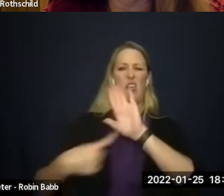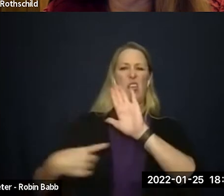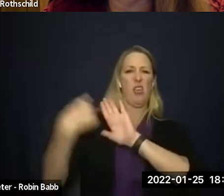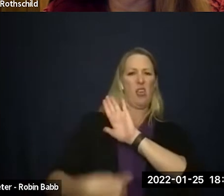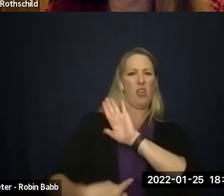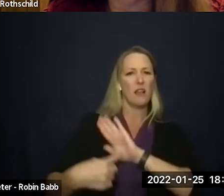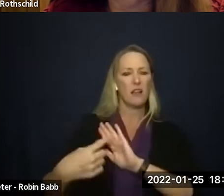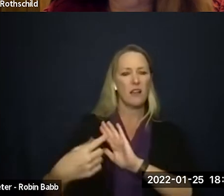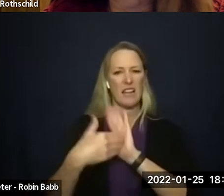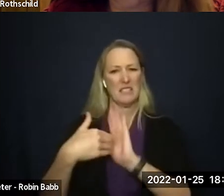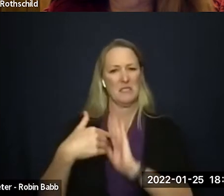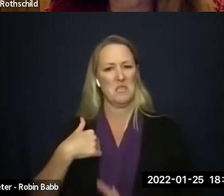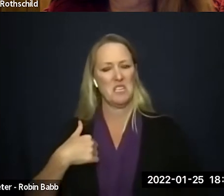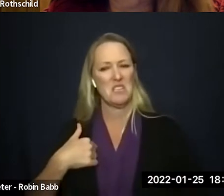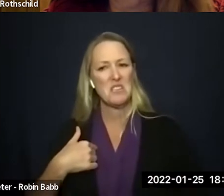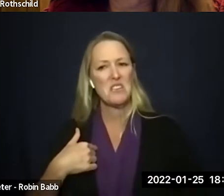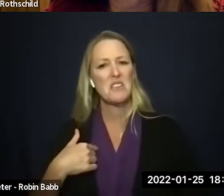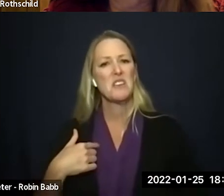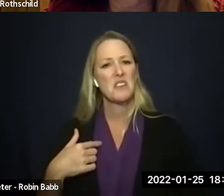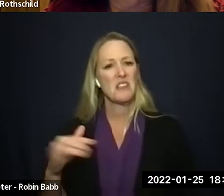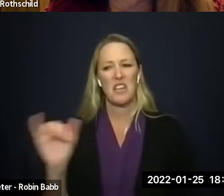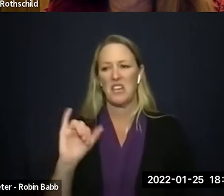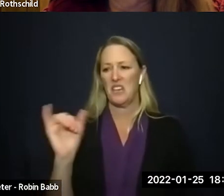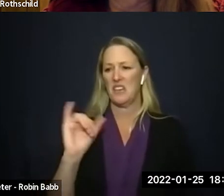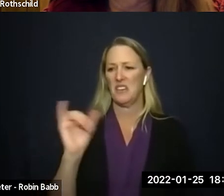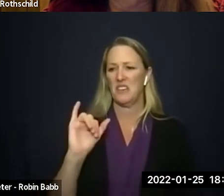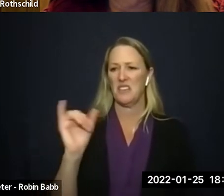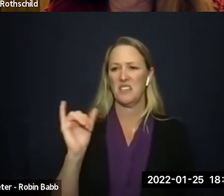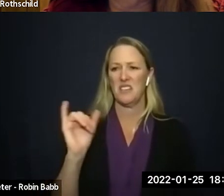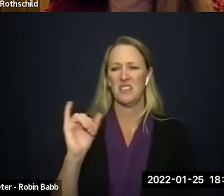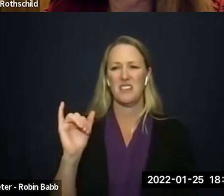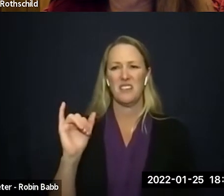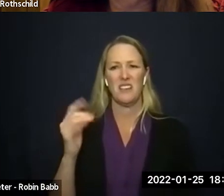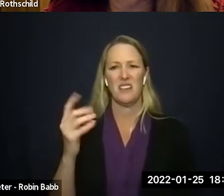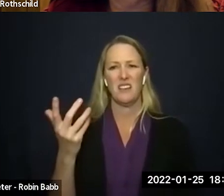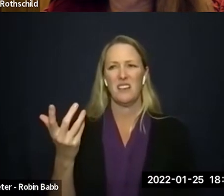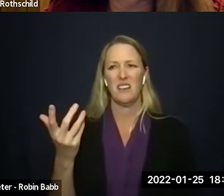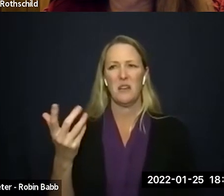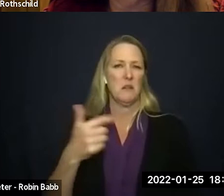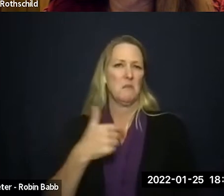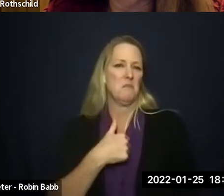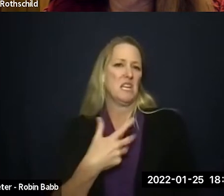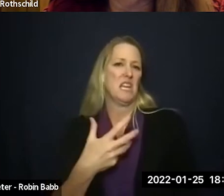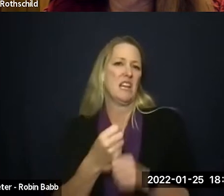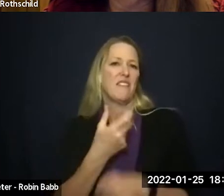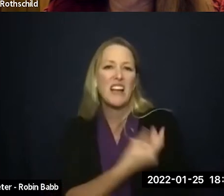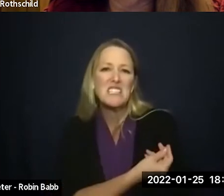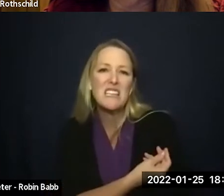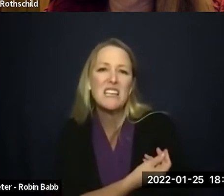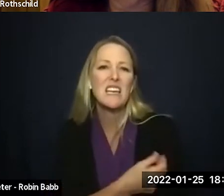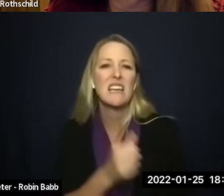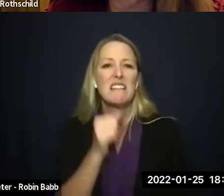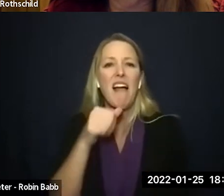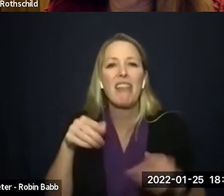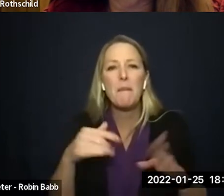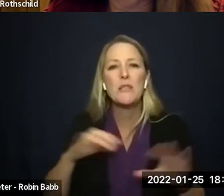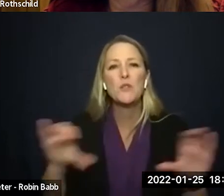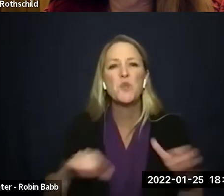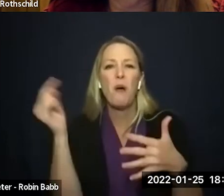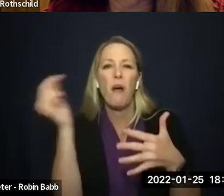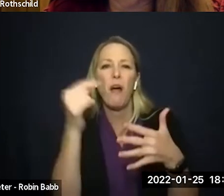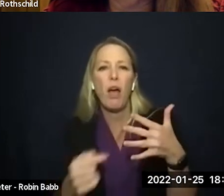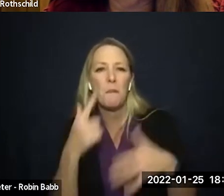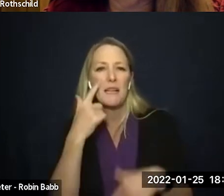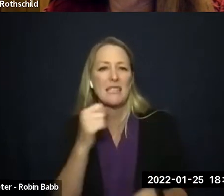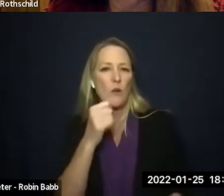about just like me getting the vaccine and not letting me do certain things because i don't